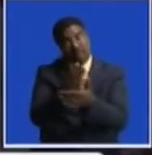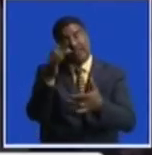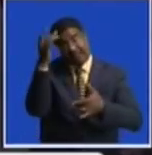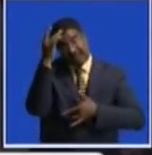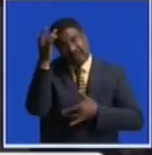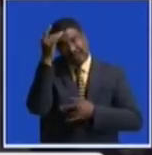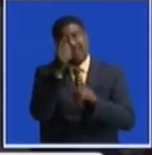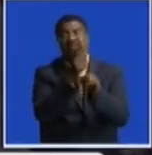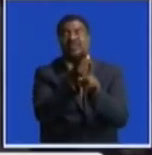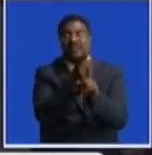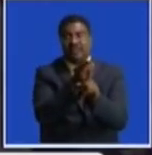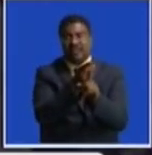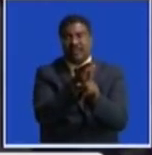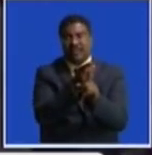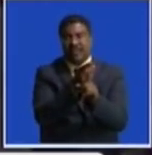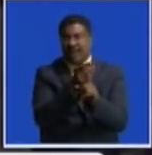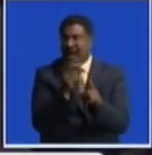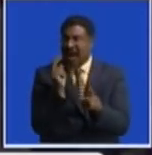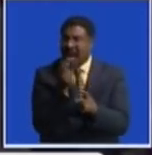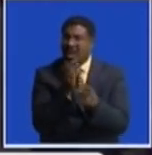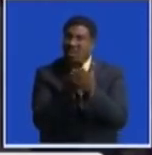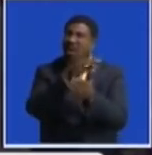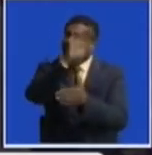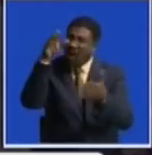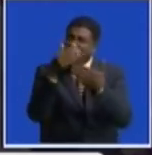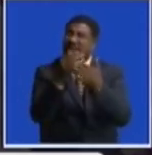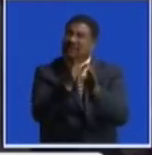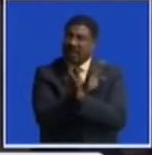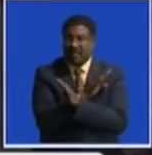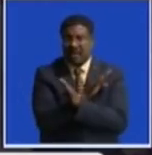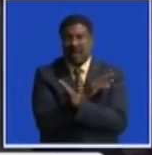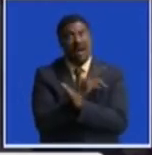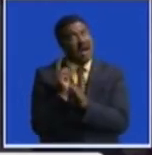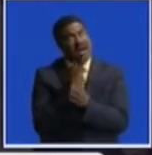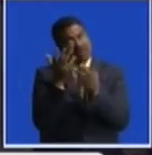urge our women throughout our country, Zambia, that